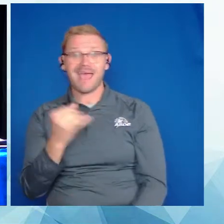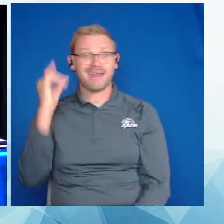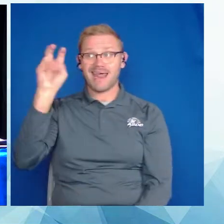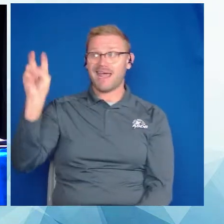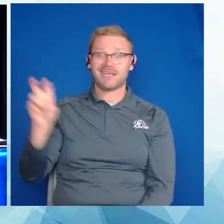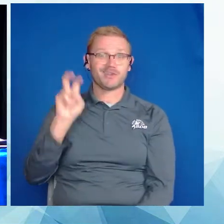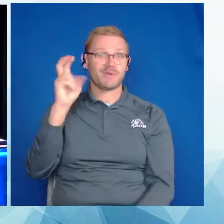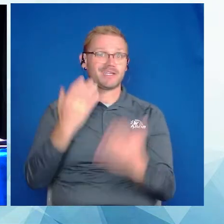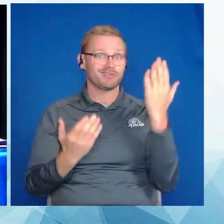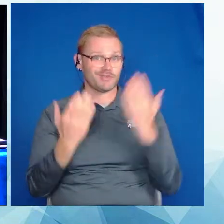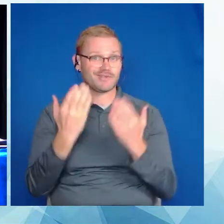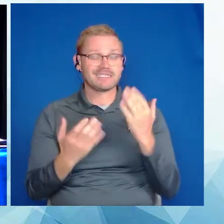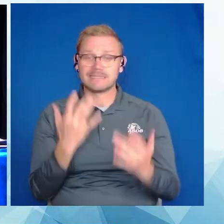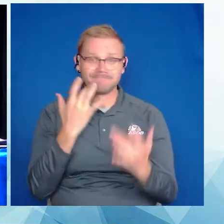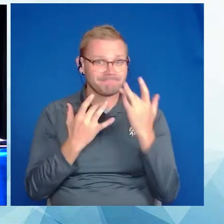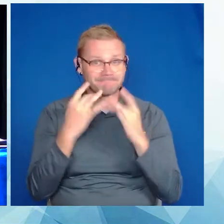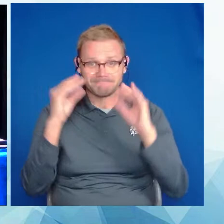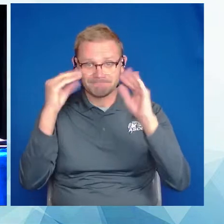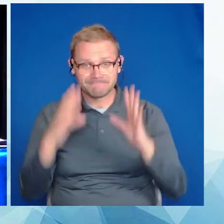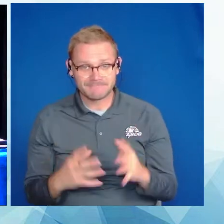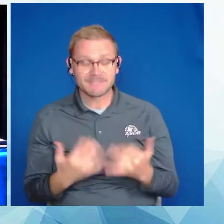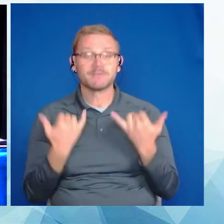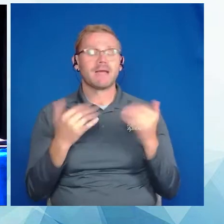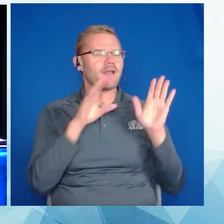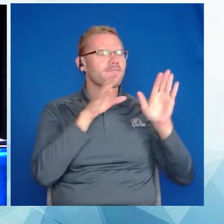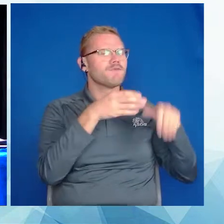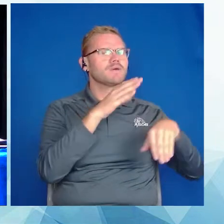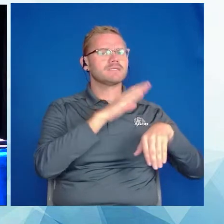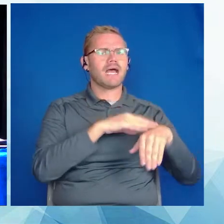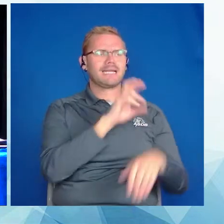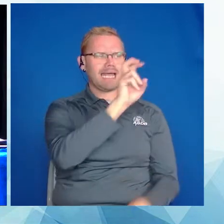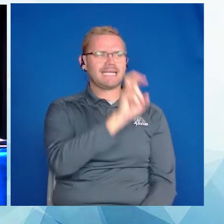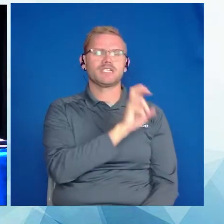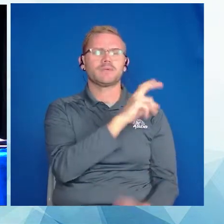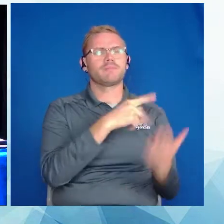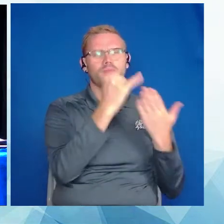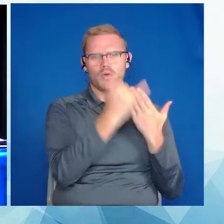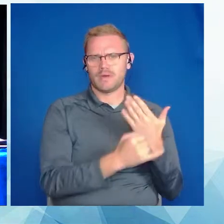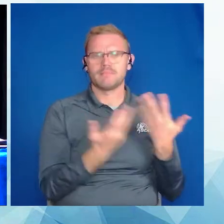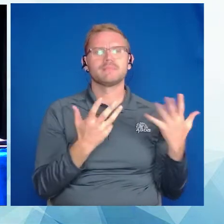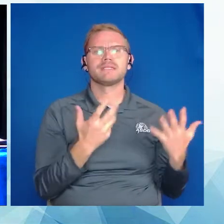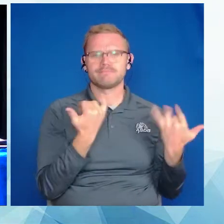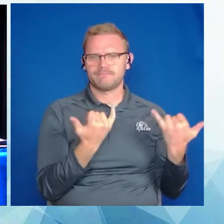programs. Today I'm going to focus just on the itinerant programs.